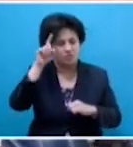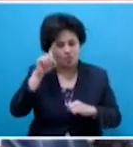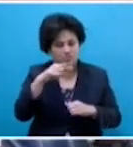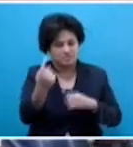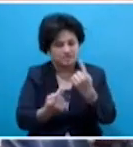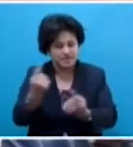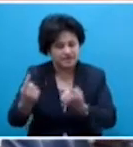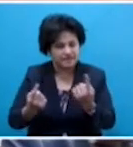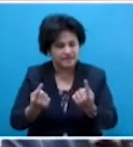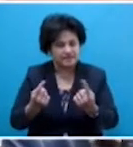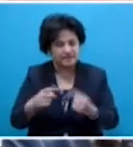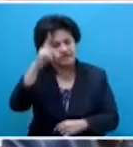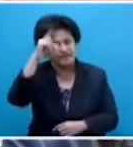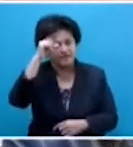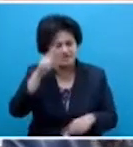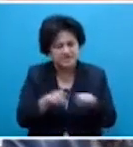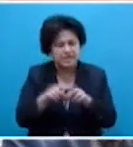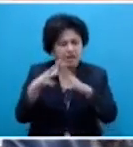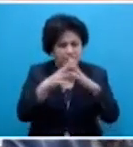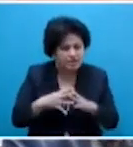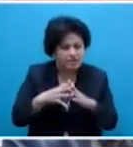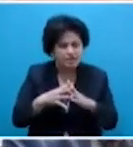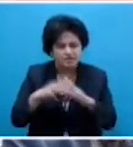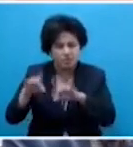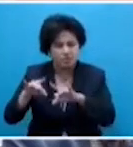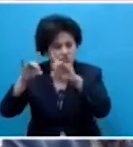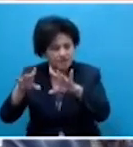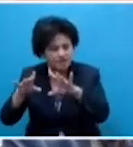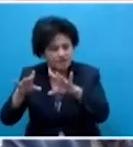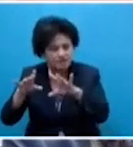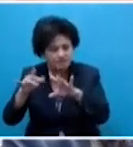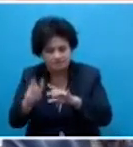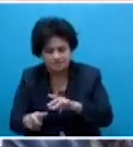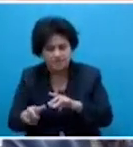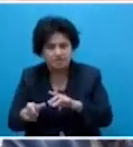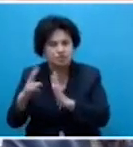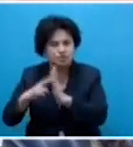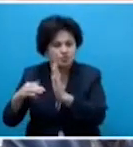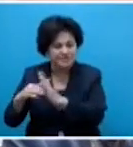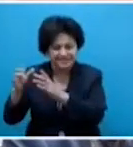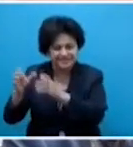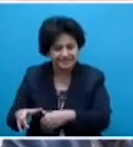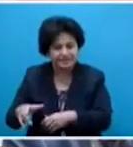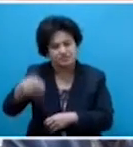like Americans, Australians, New Zealanders, French, Germans, and so forth.